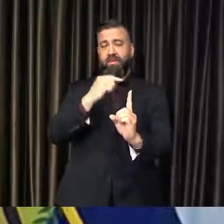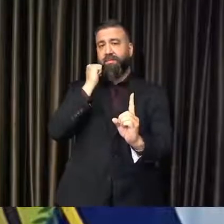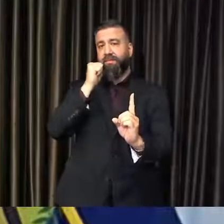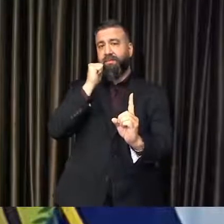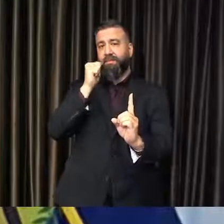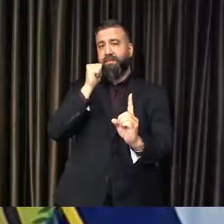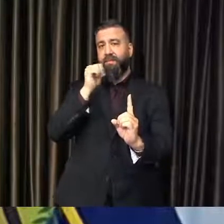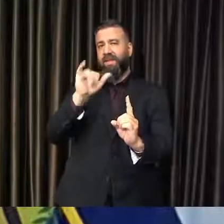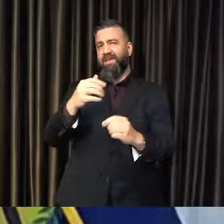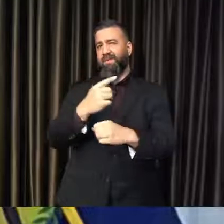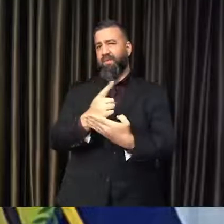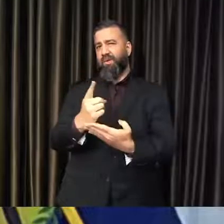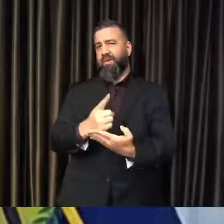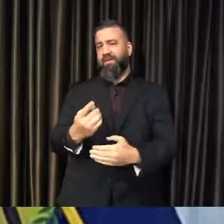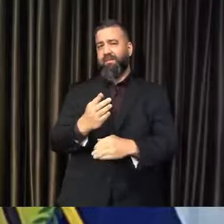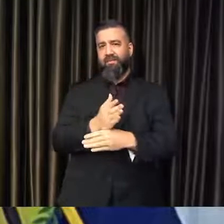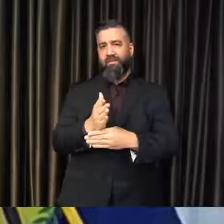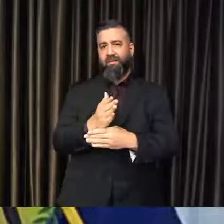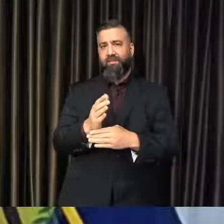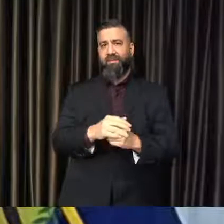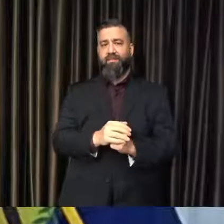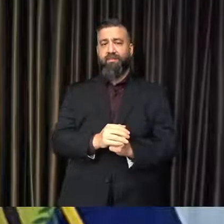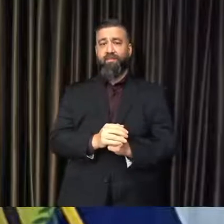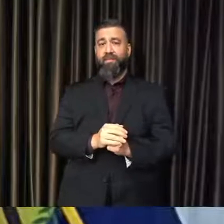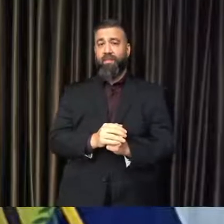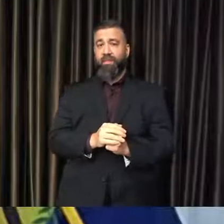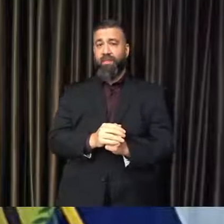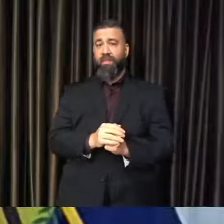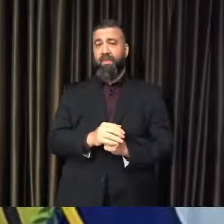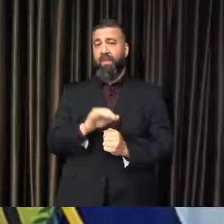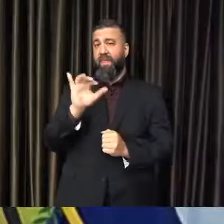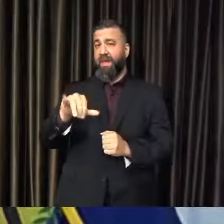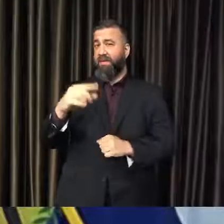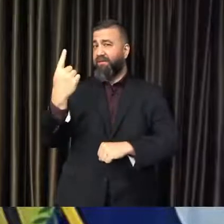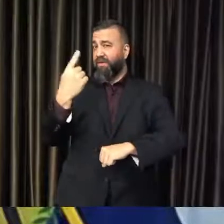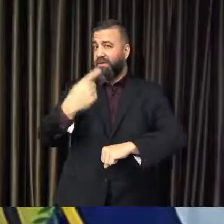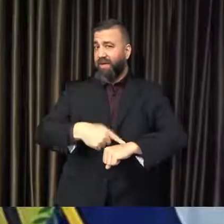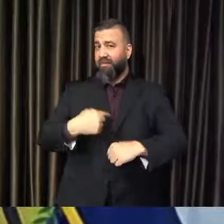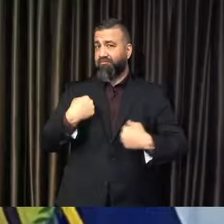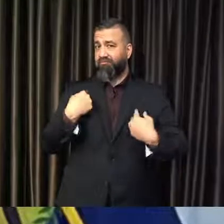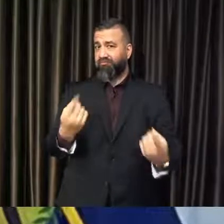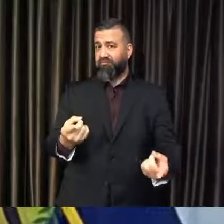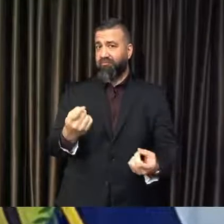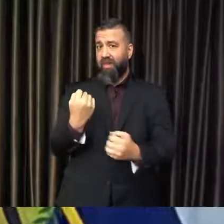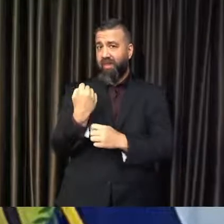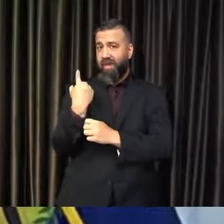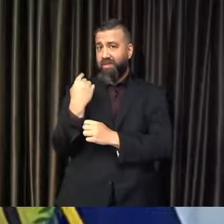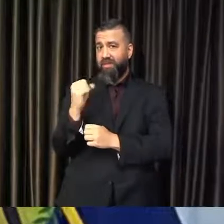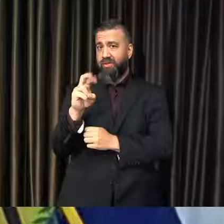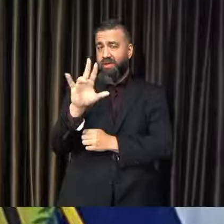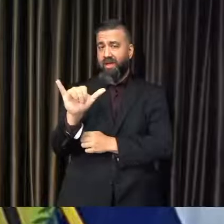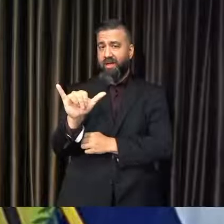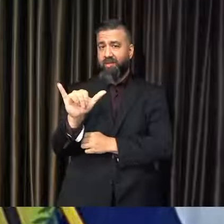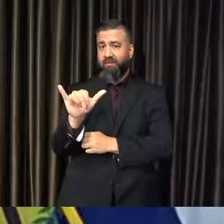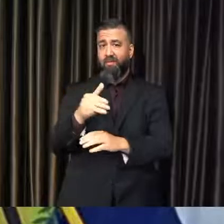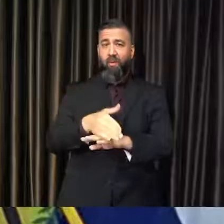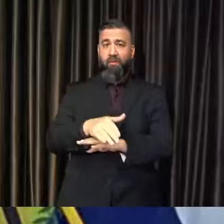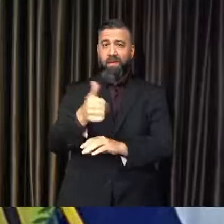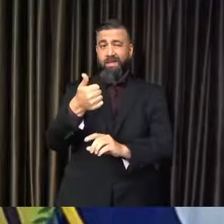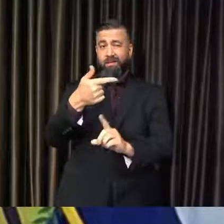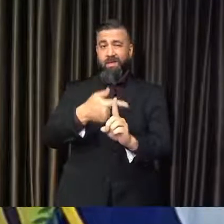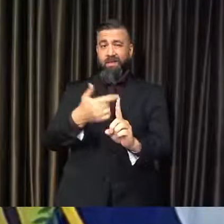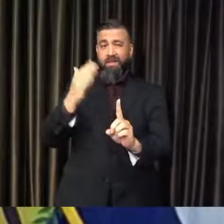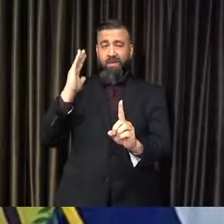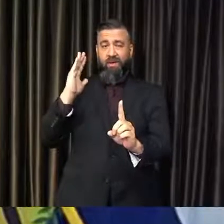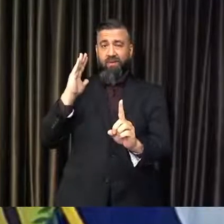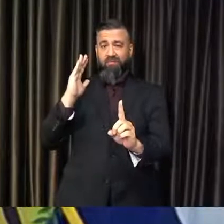a weekly average. It marks the first time since July 1st, more than 10 months ago, since our 7-day average